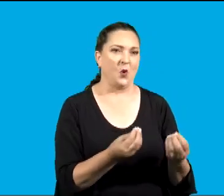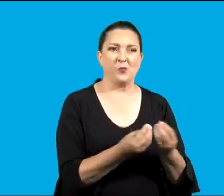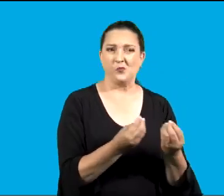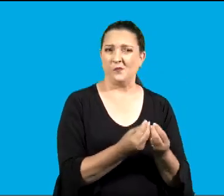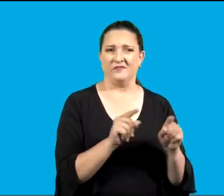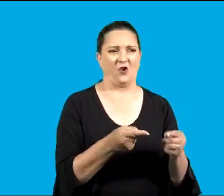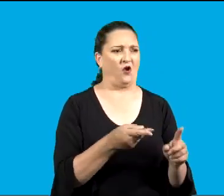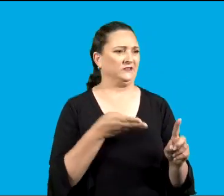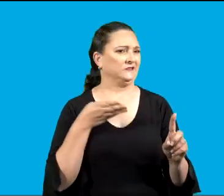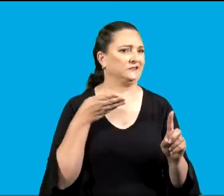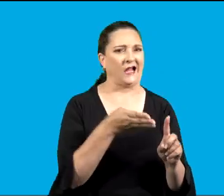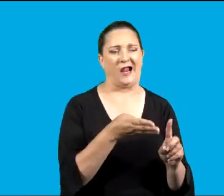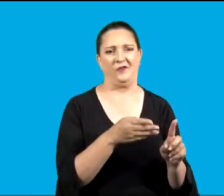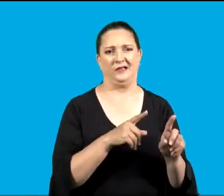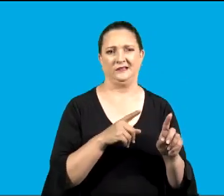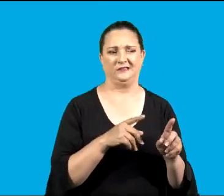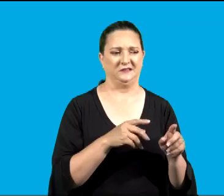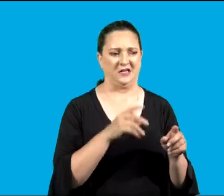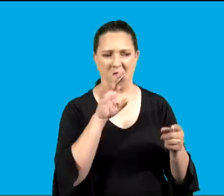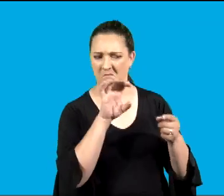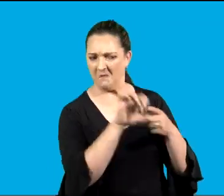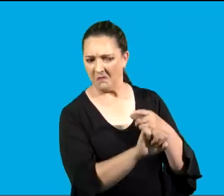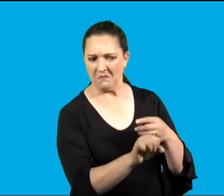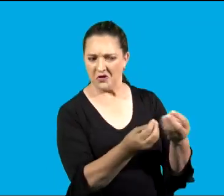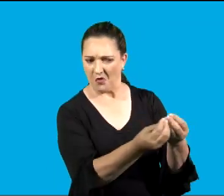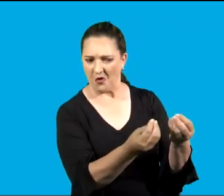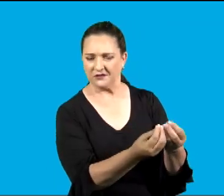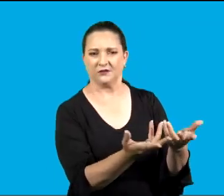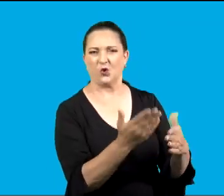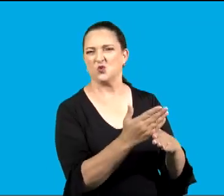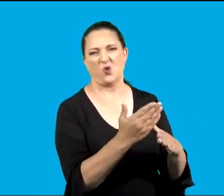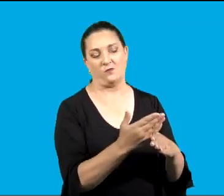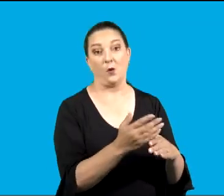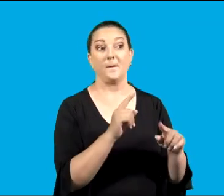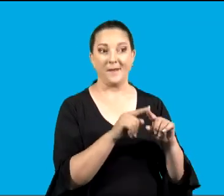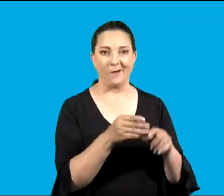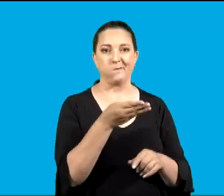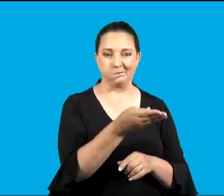that cannot be directly traced to a specific product or job.